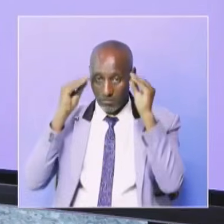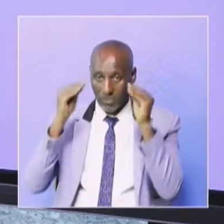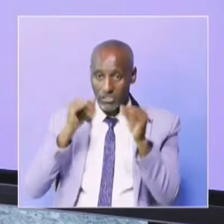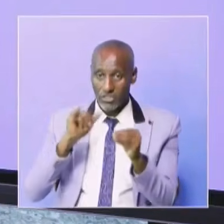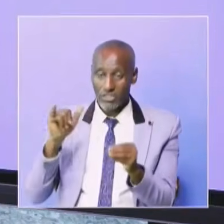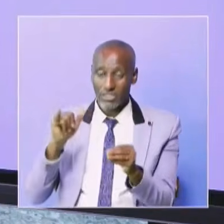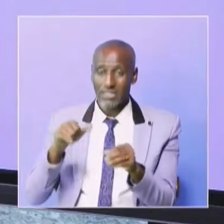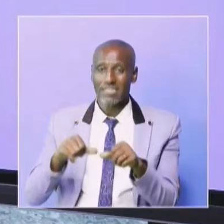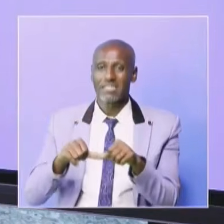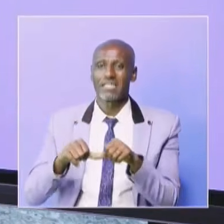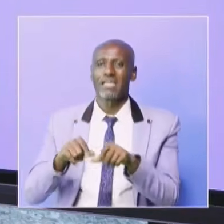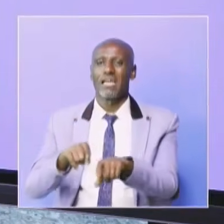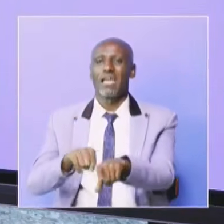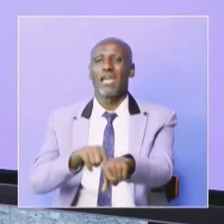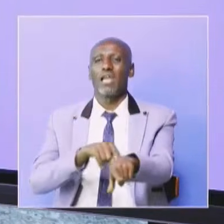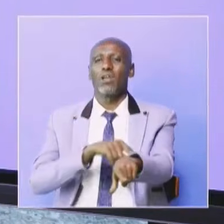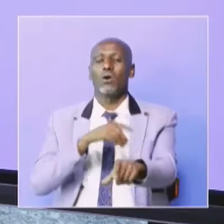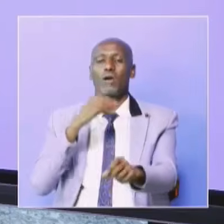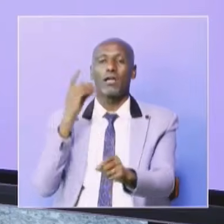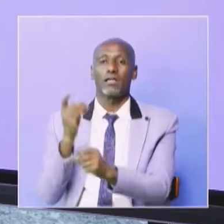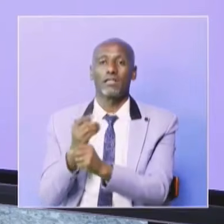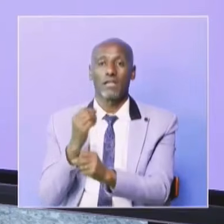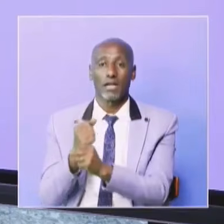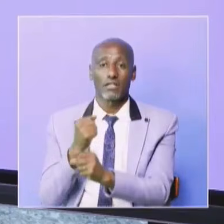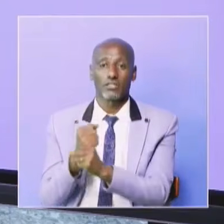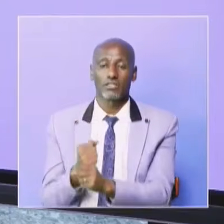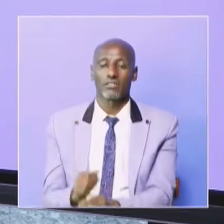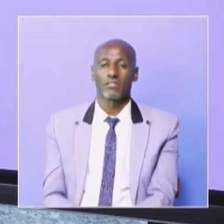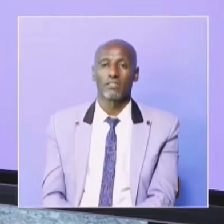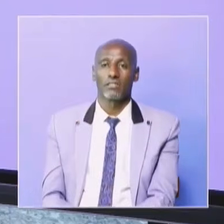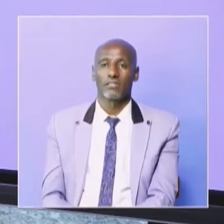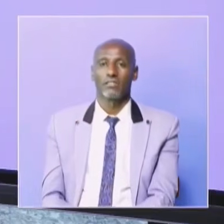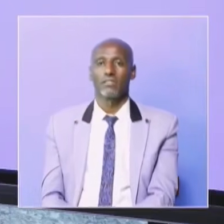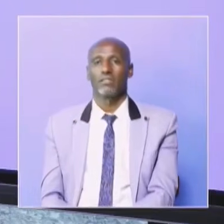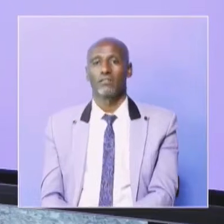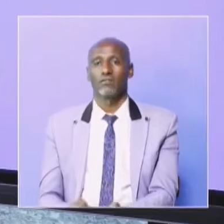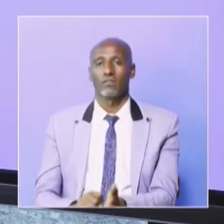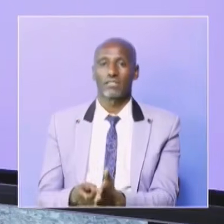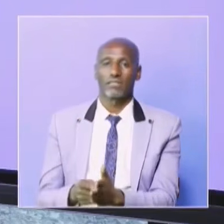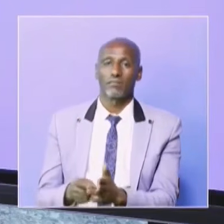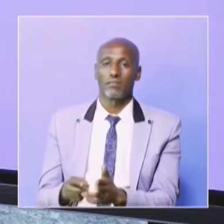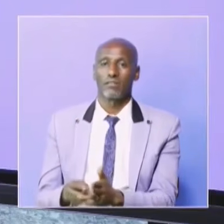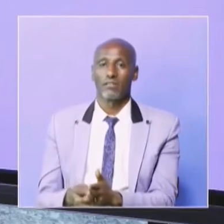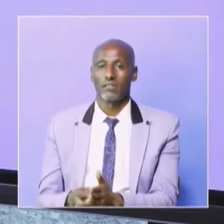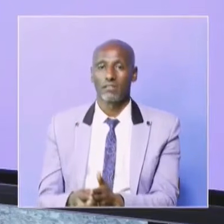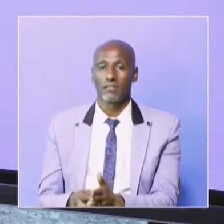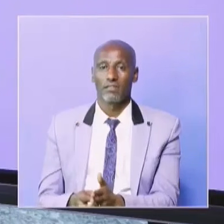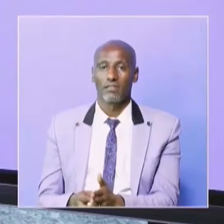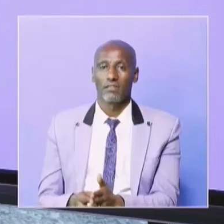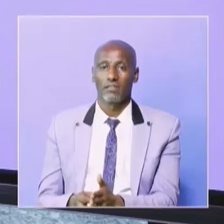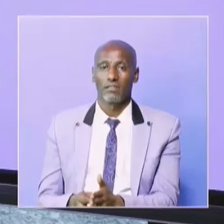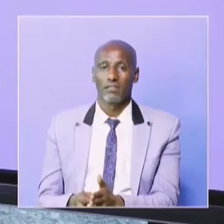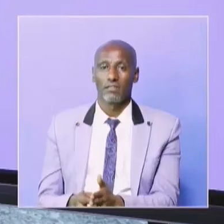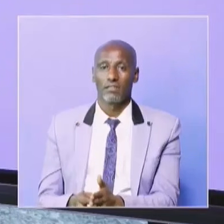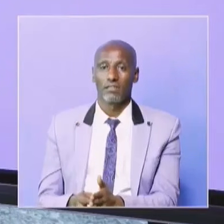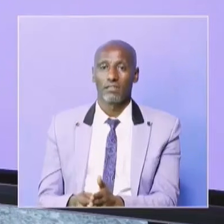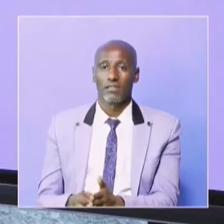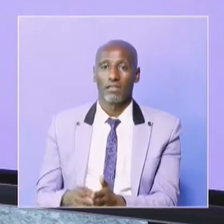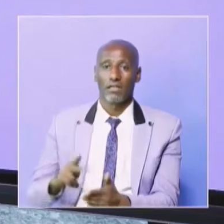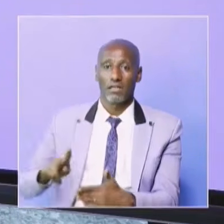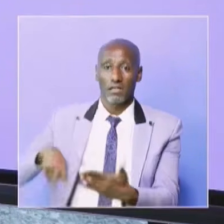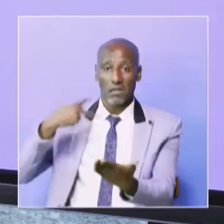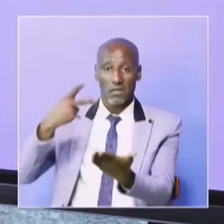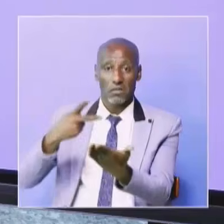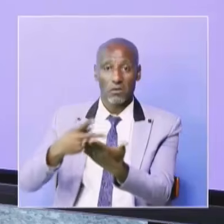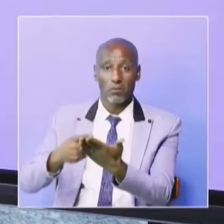action. In the middle, when something short happened, for example, look. I drop what? The